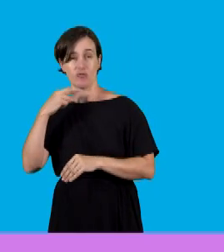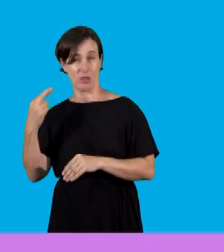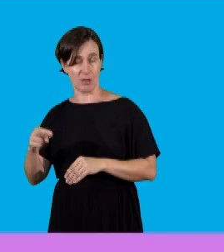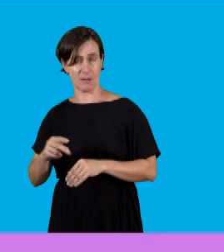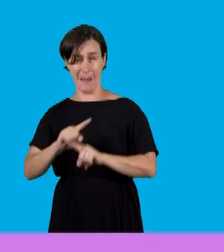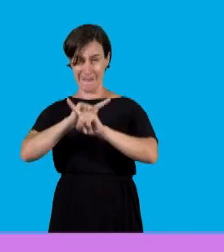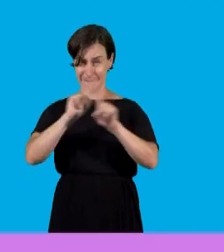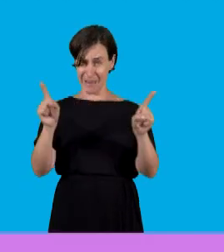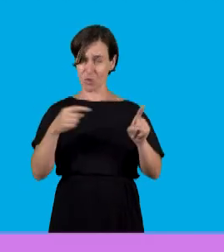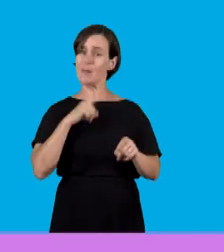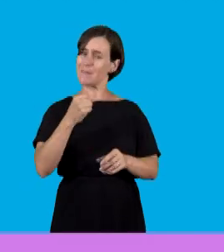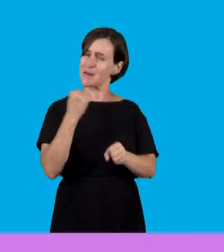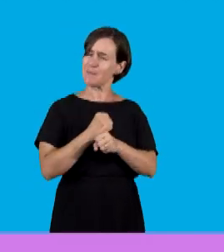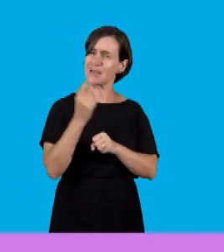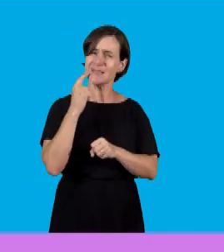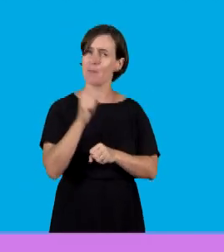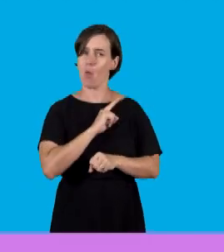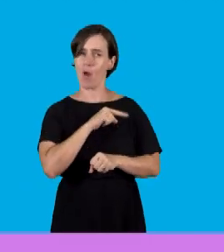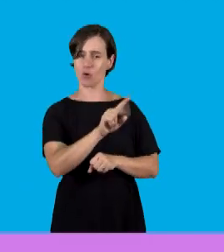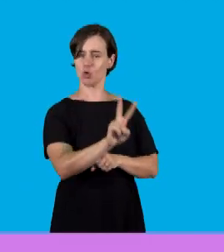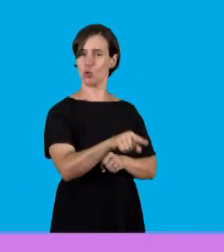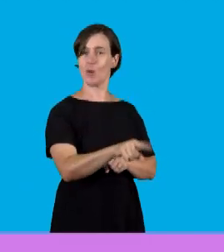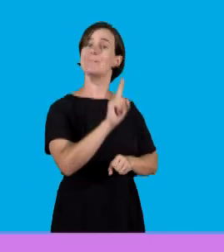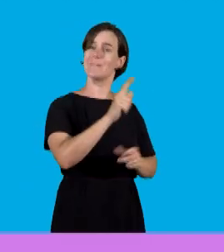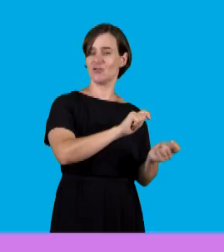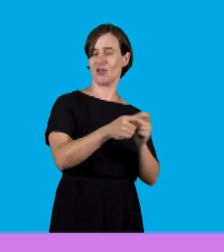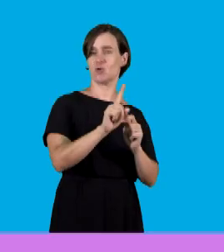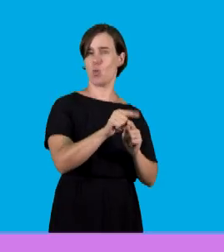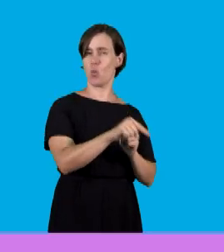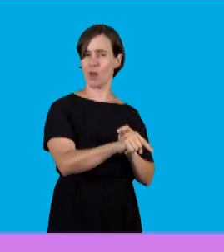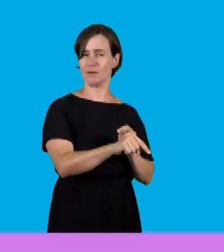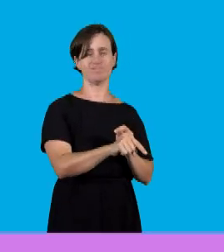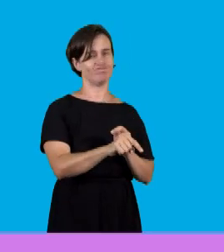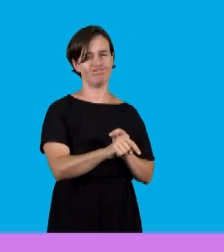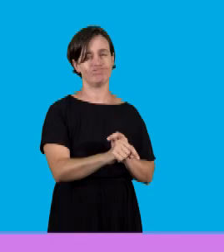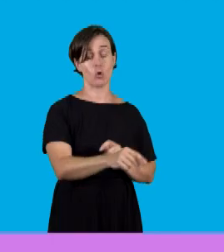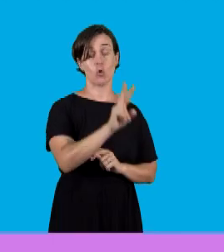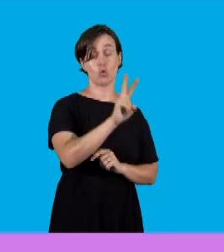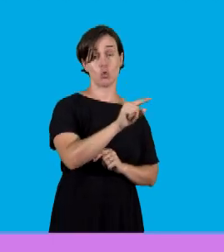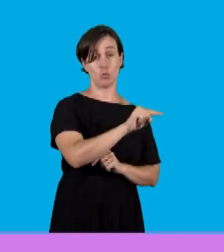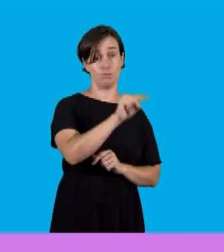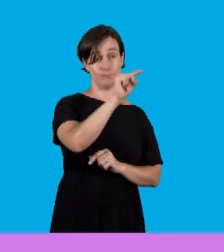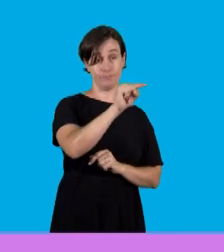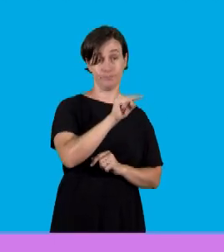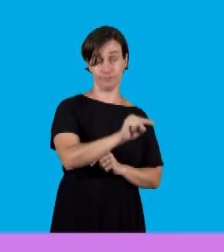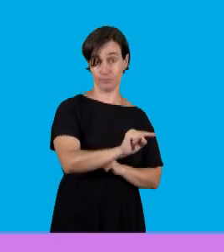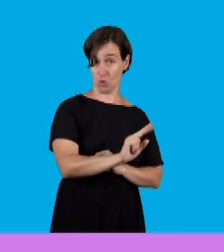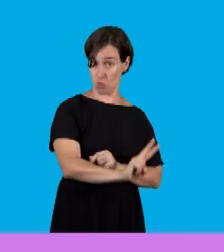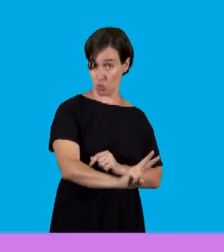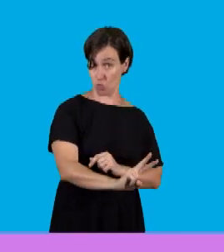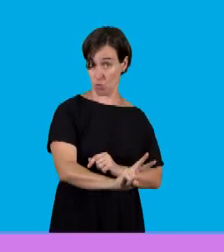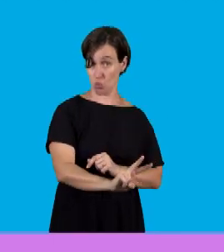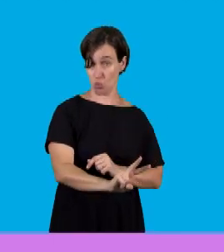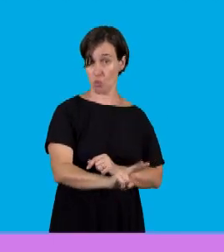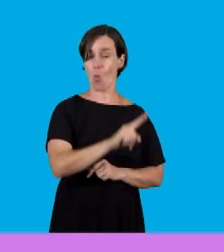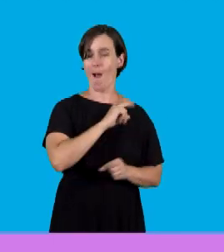1 on the left-hand side. So we have to simplify it. So how do we simplify 2 is to 300? We divide both sides by a number that will give